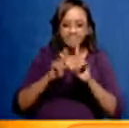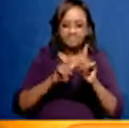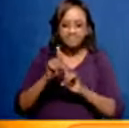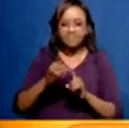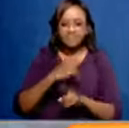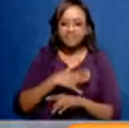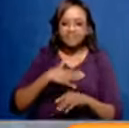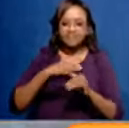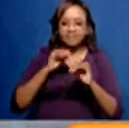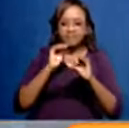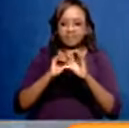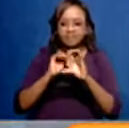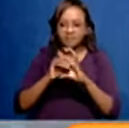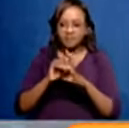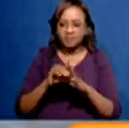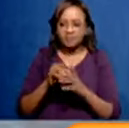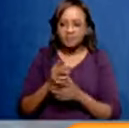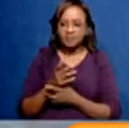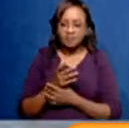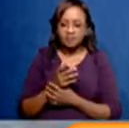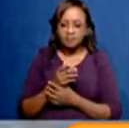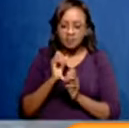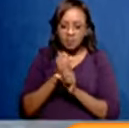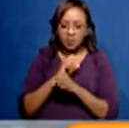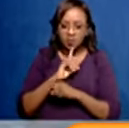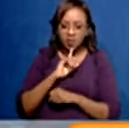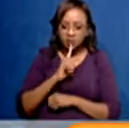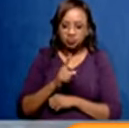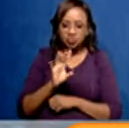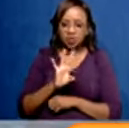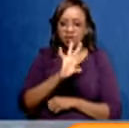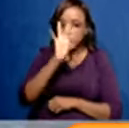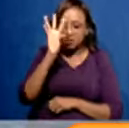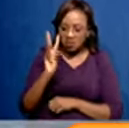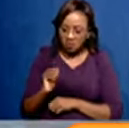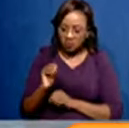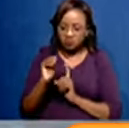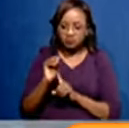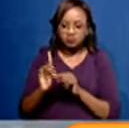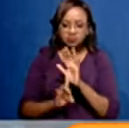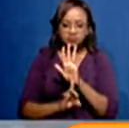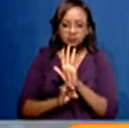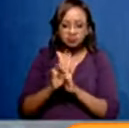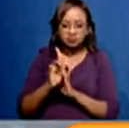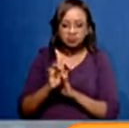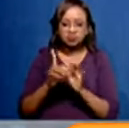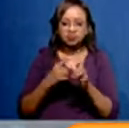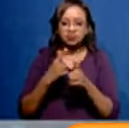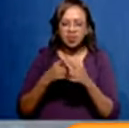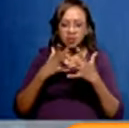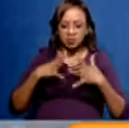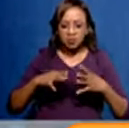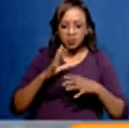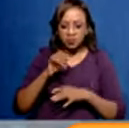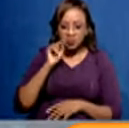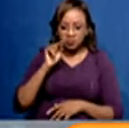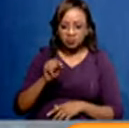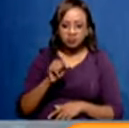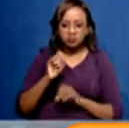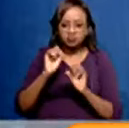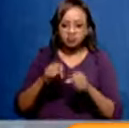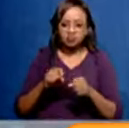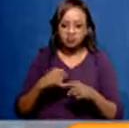the source. Make sure Africa develops so that the drivers for migration also will be much